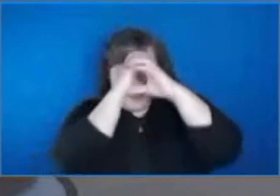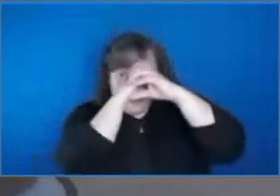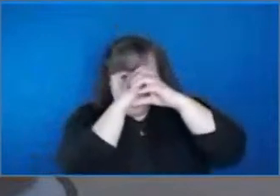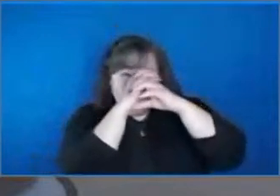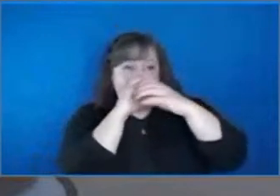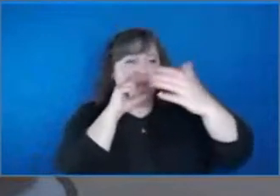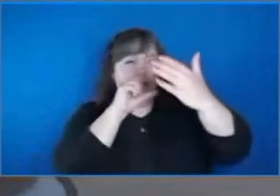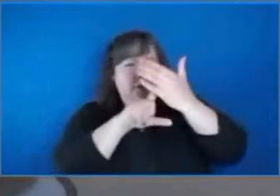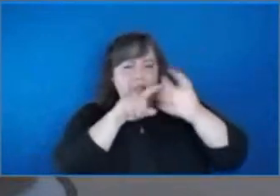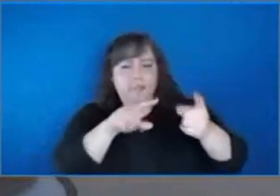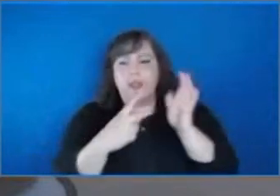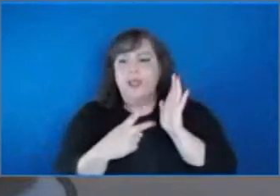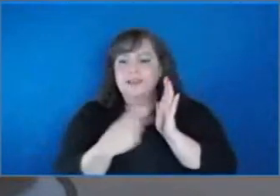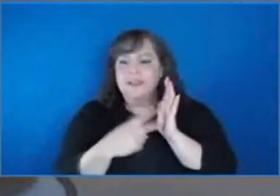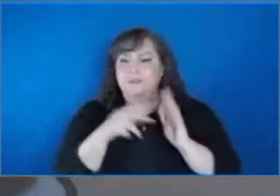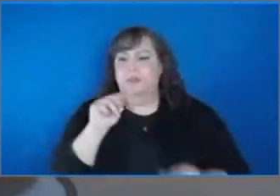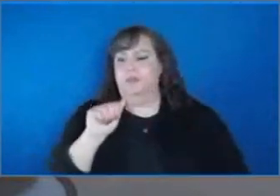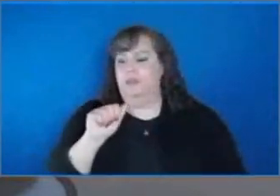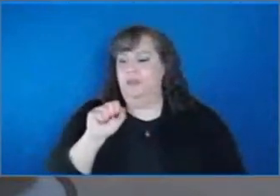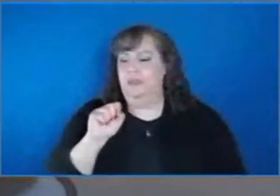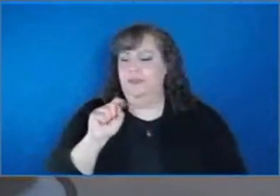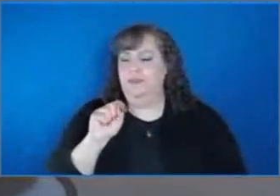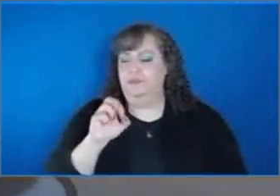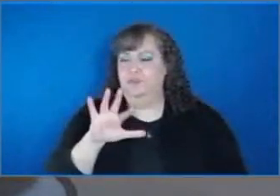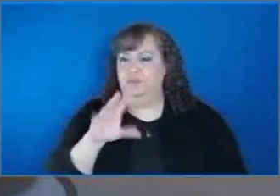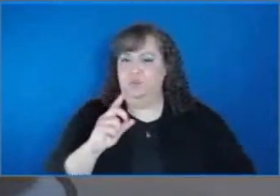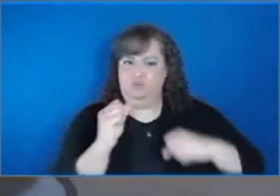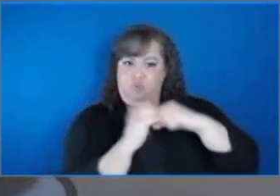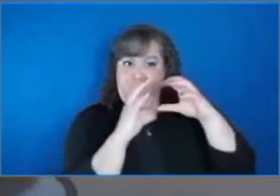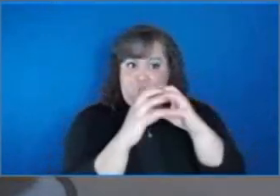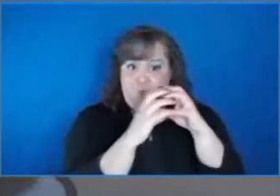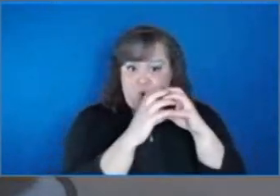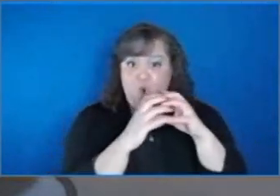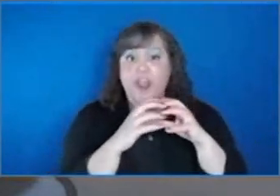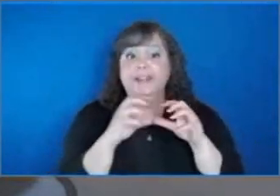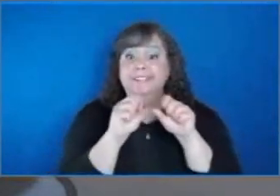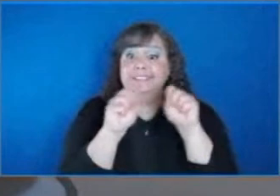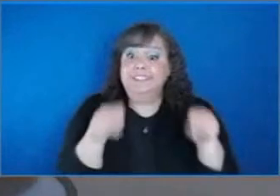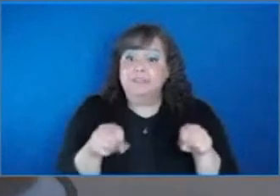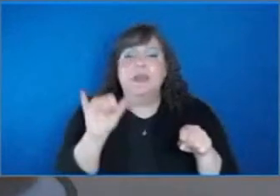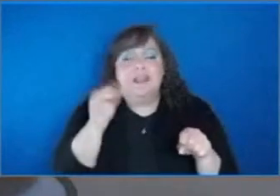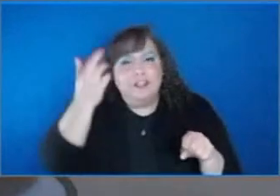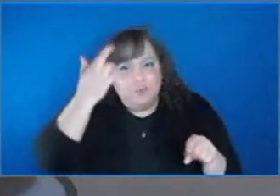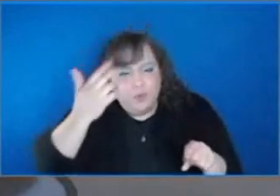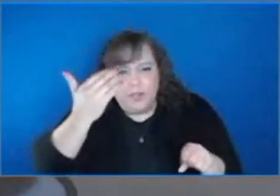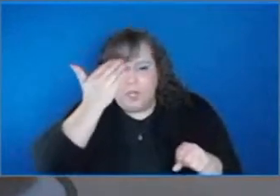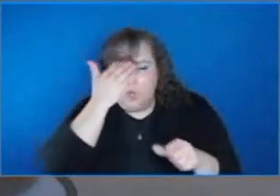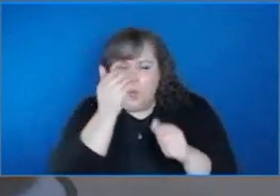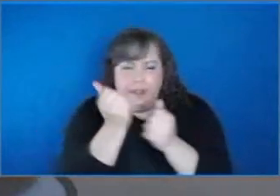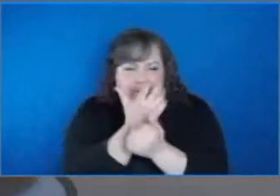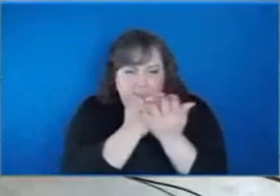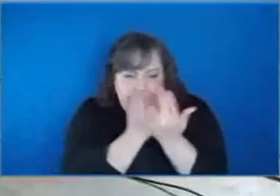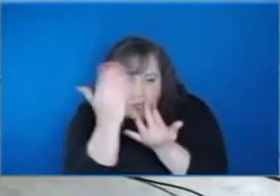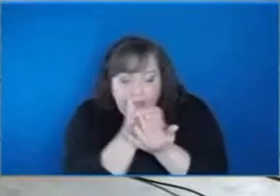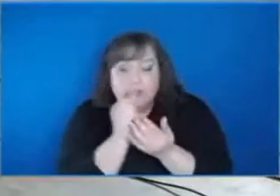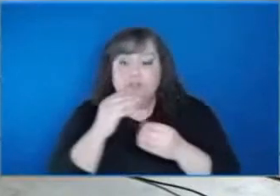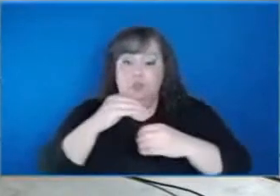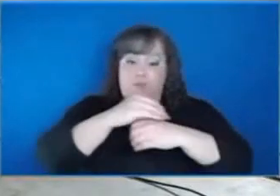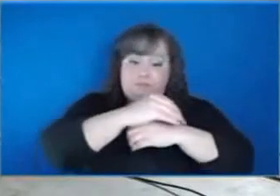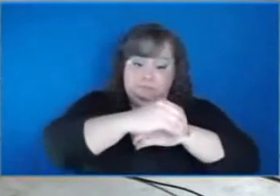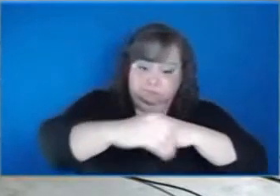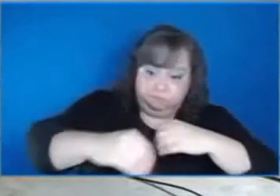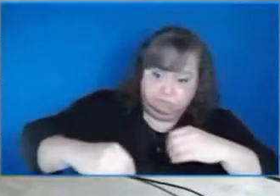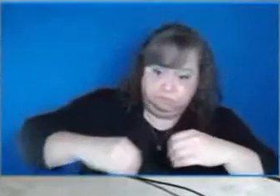double asteroid system and know this, and that's why they've gotten this down really precisely. And so what's going to happen, it's going around. Okay, we're coming around. And then the